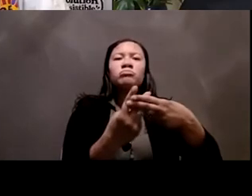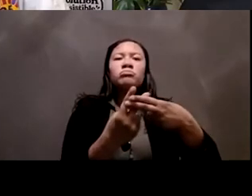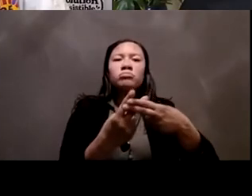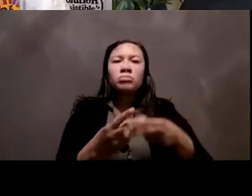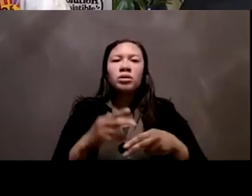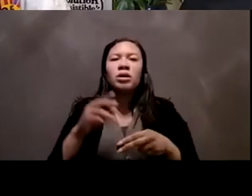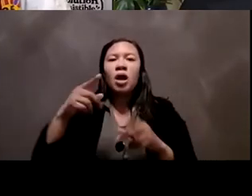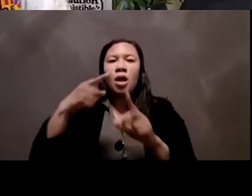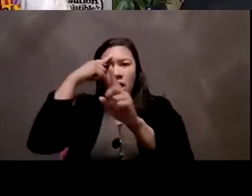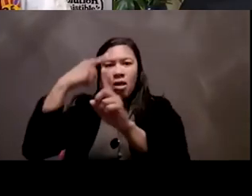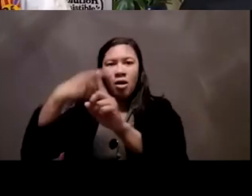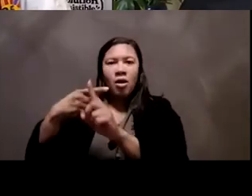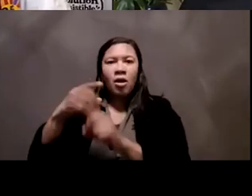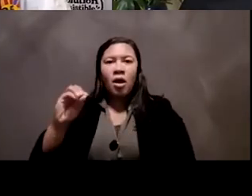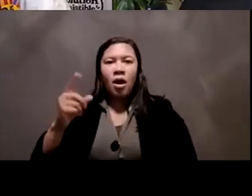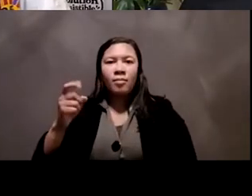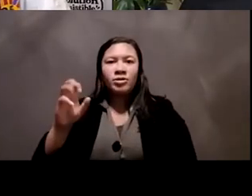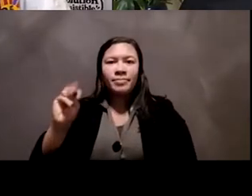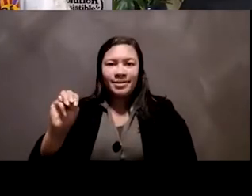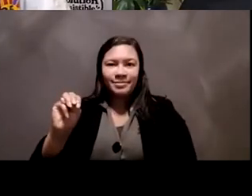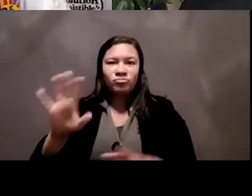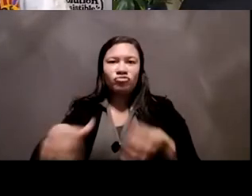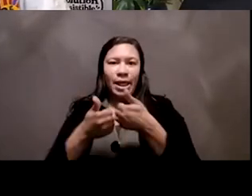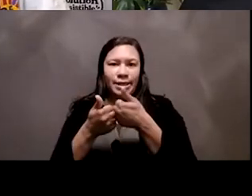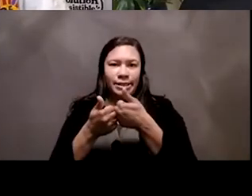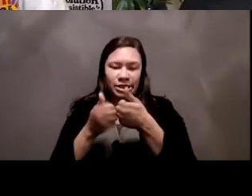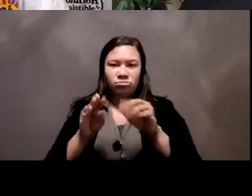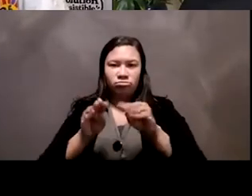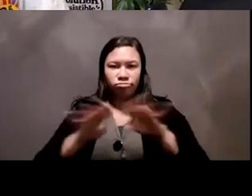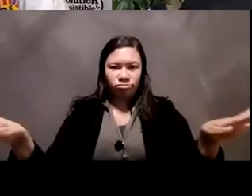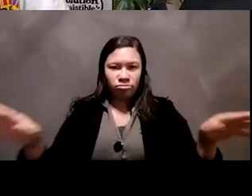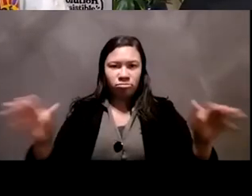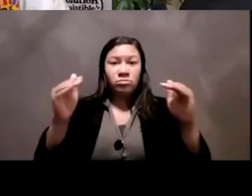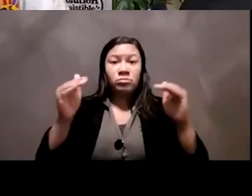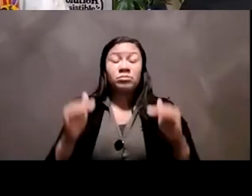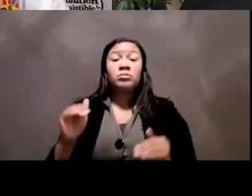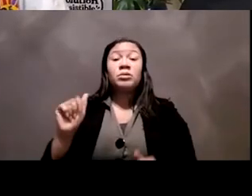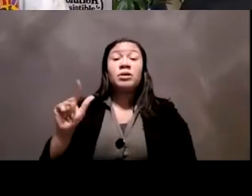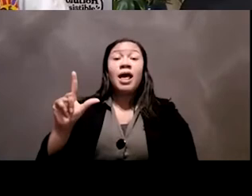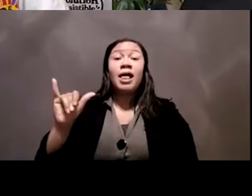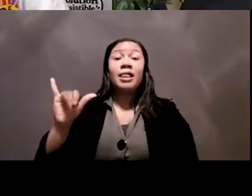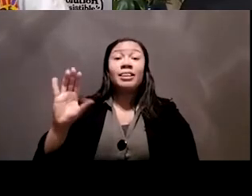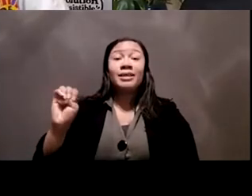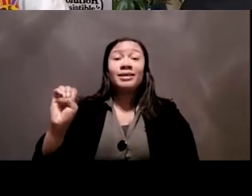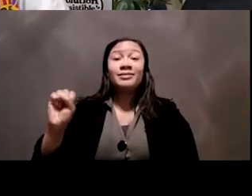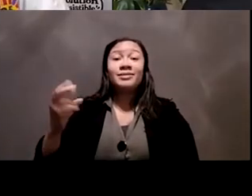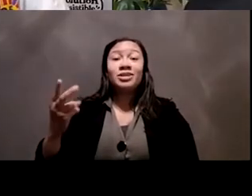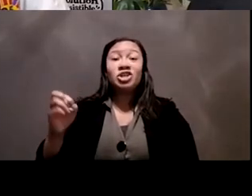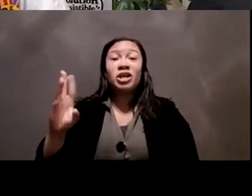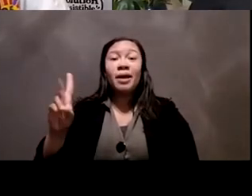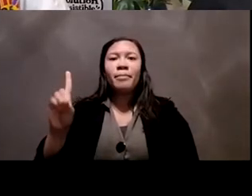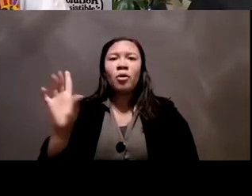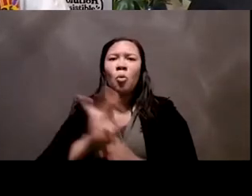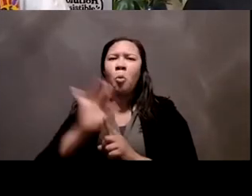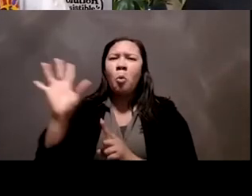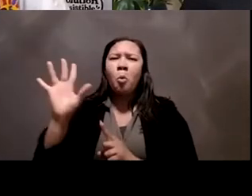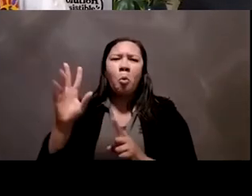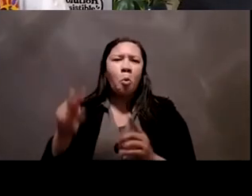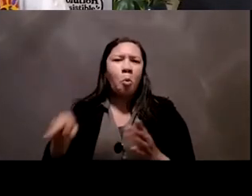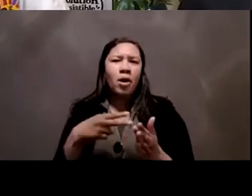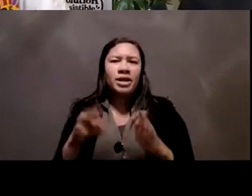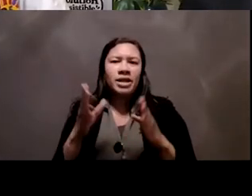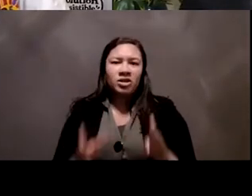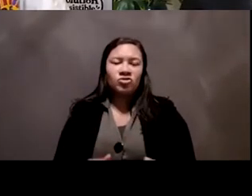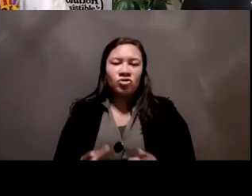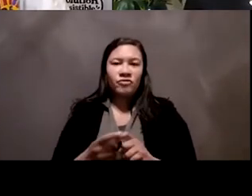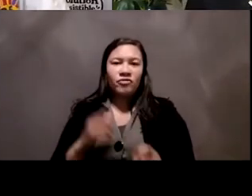then also we have Alice Shepard, who is an incredible dancer from the Kinetic Light